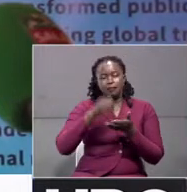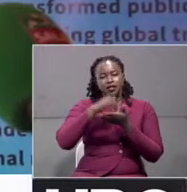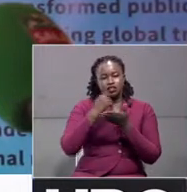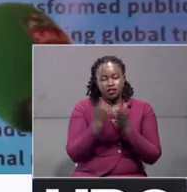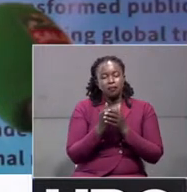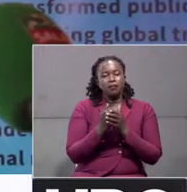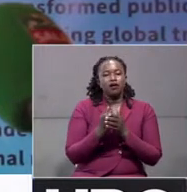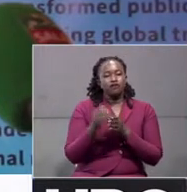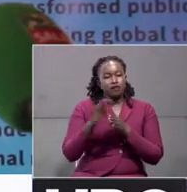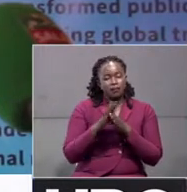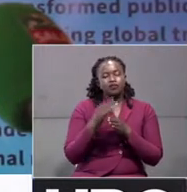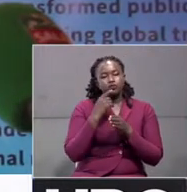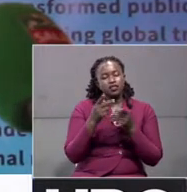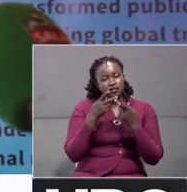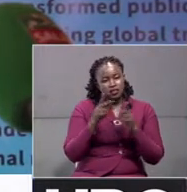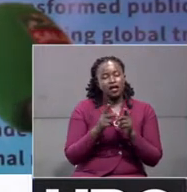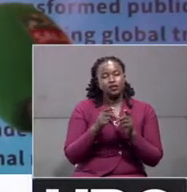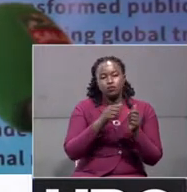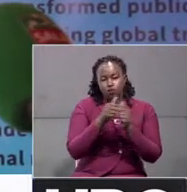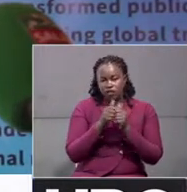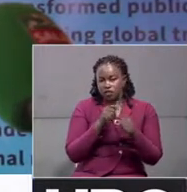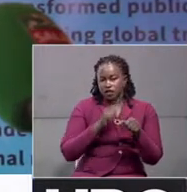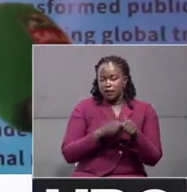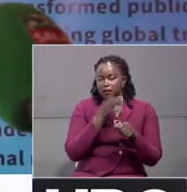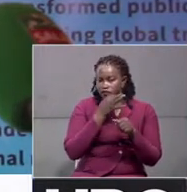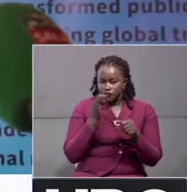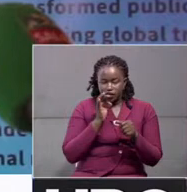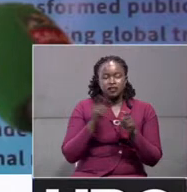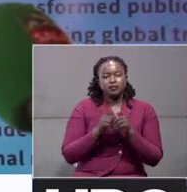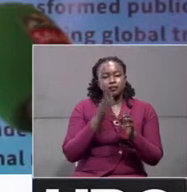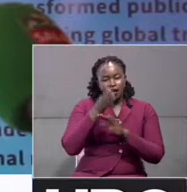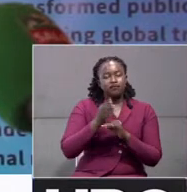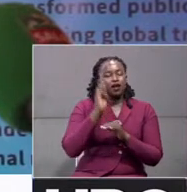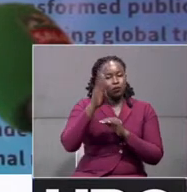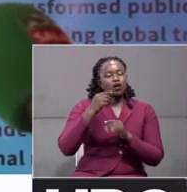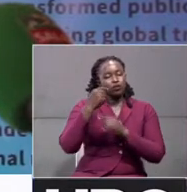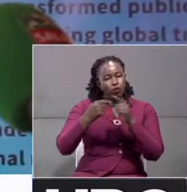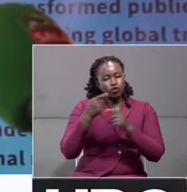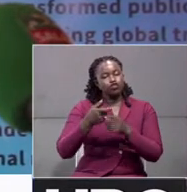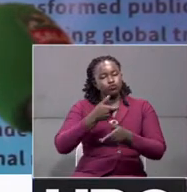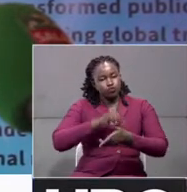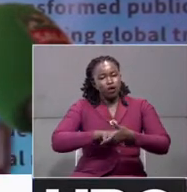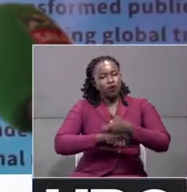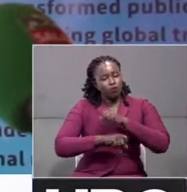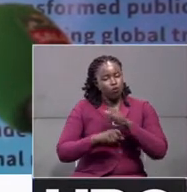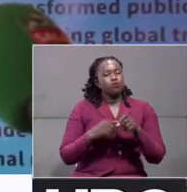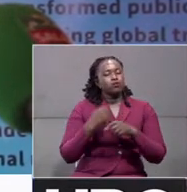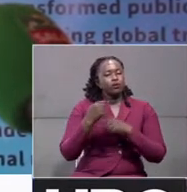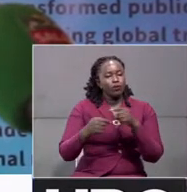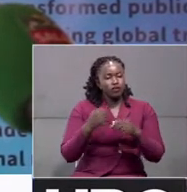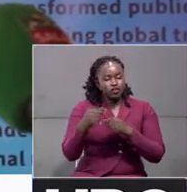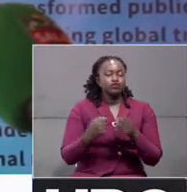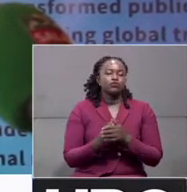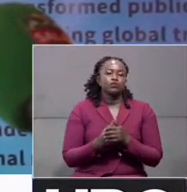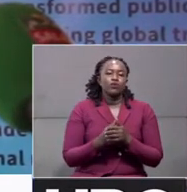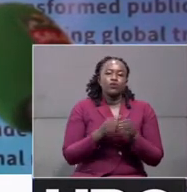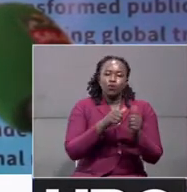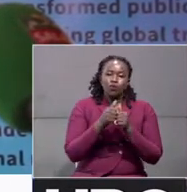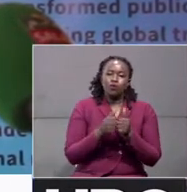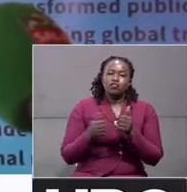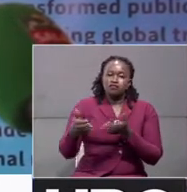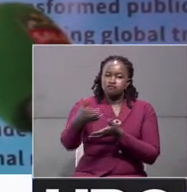with Ramadan. But even after Ramadan, we are continuing the struggle. We are continuing with